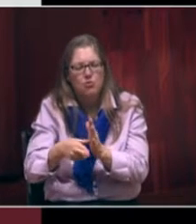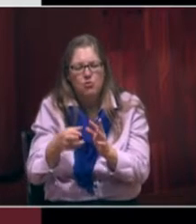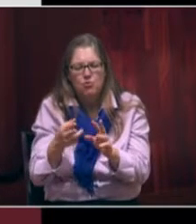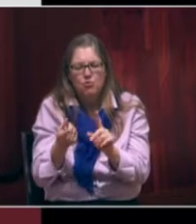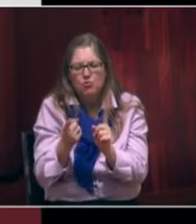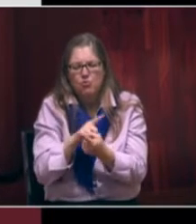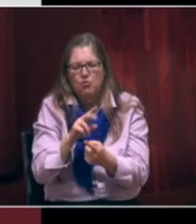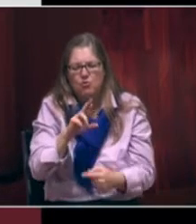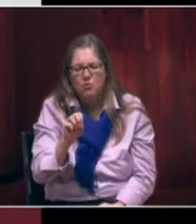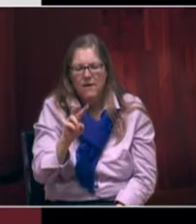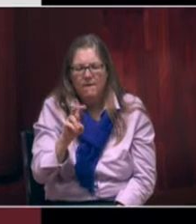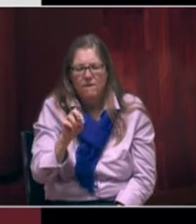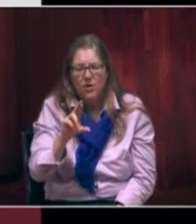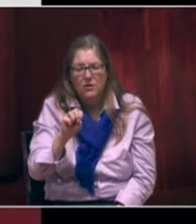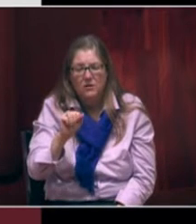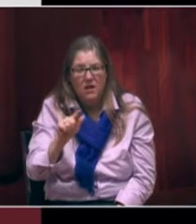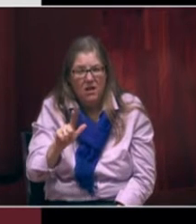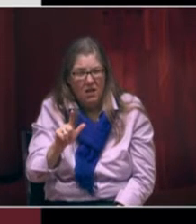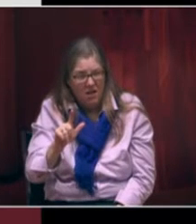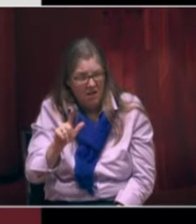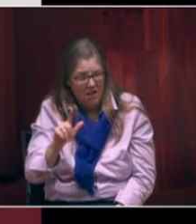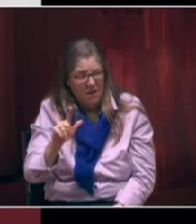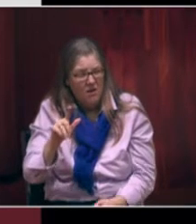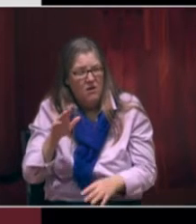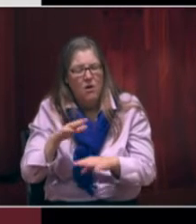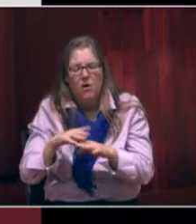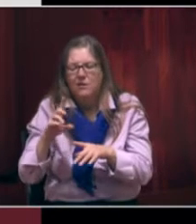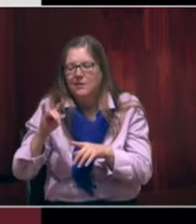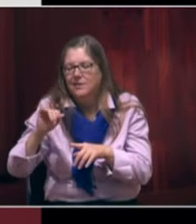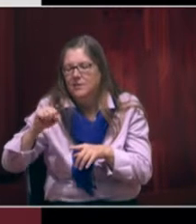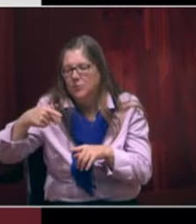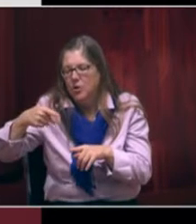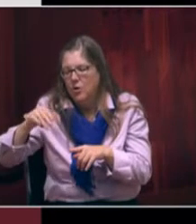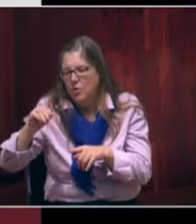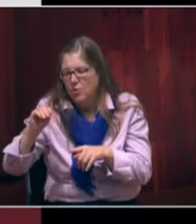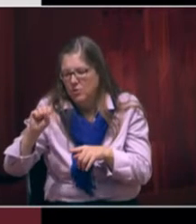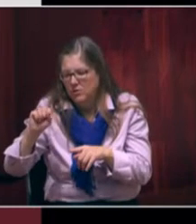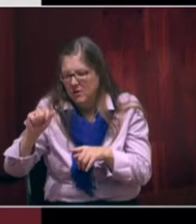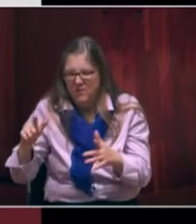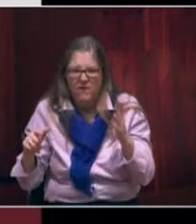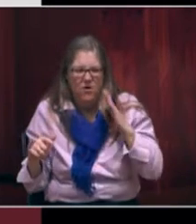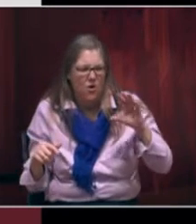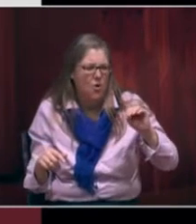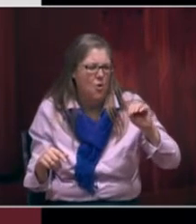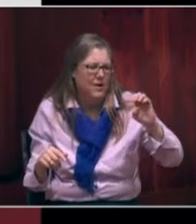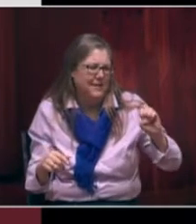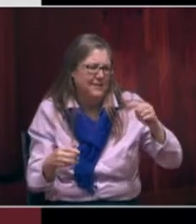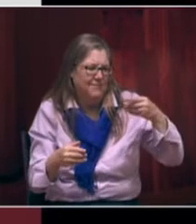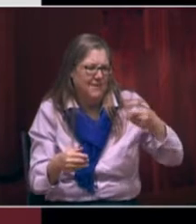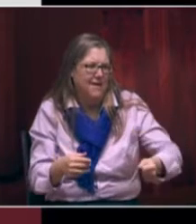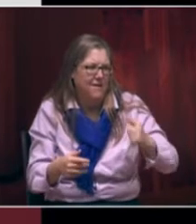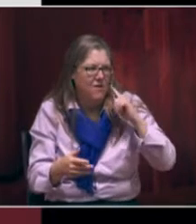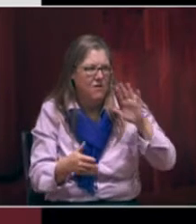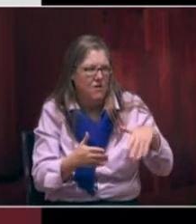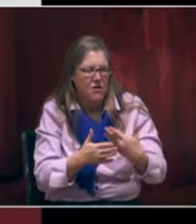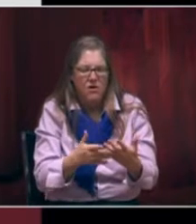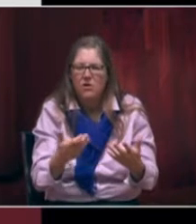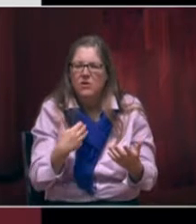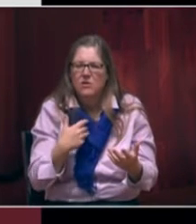procedure on disposal, which said, and this was again when OE was paying for all of the Record Center program, we'd say to an